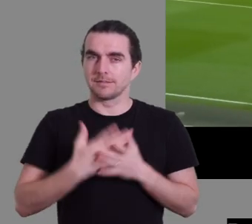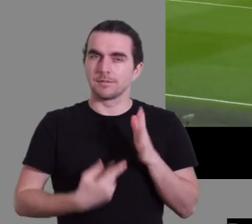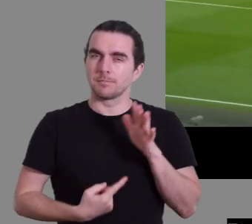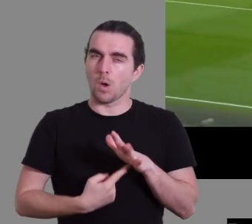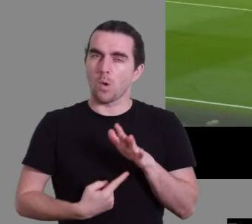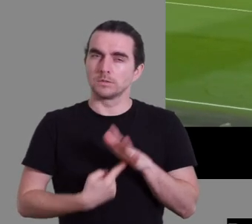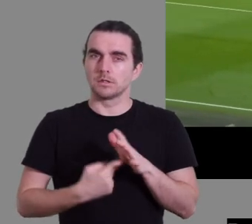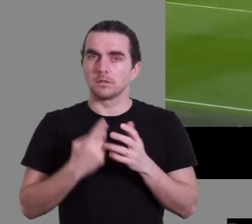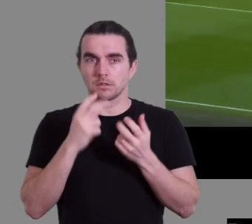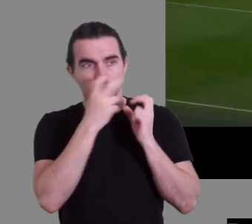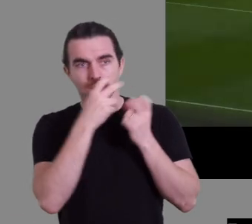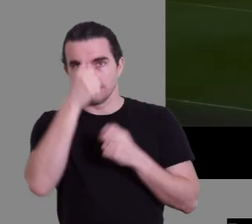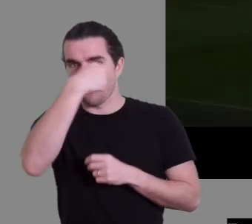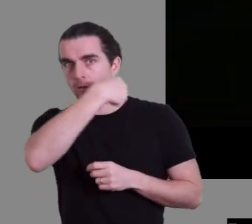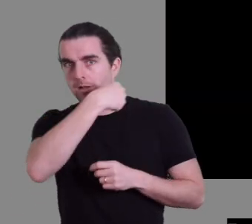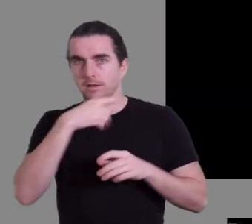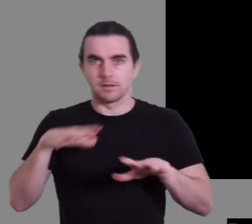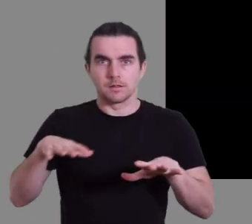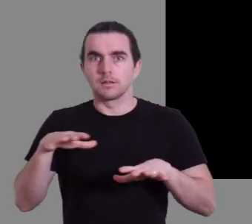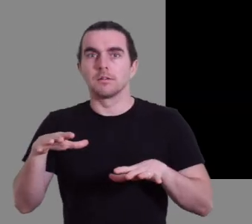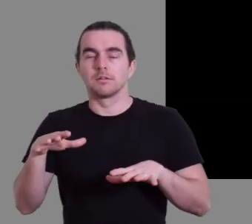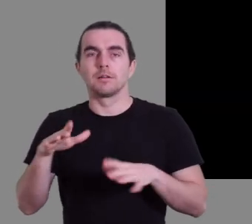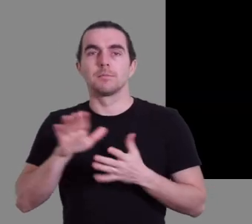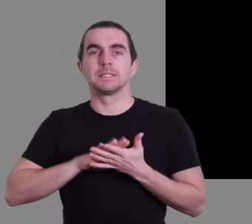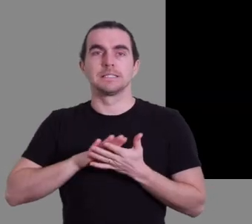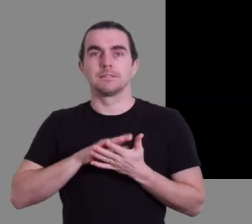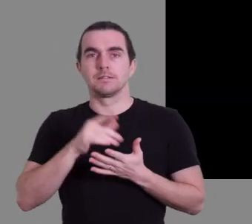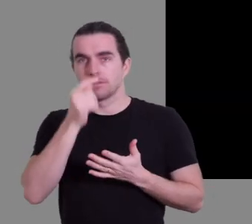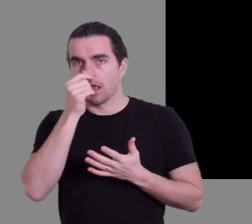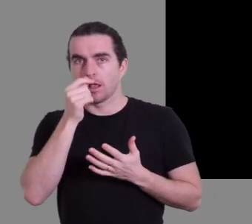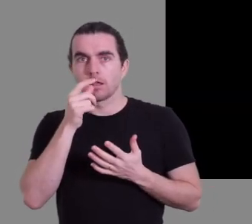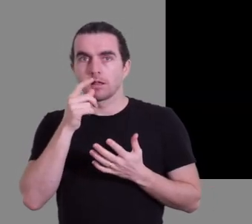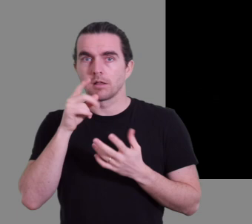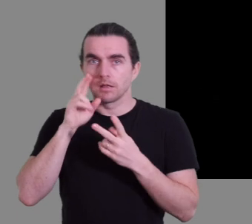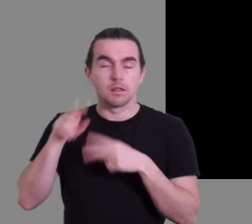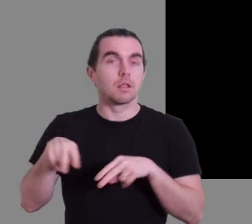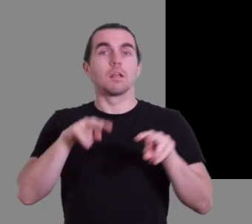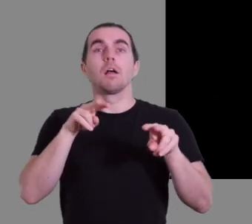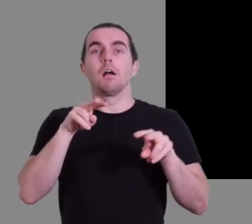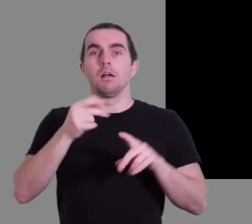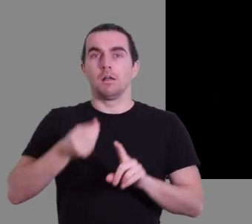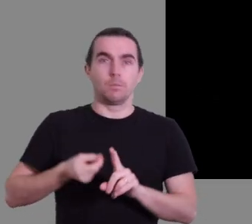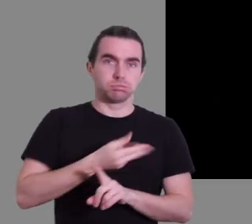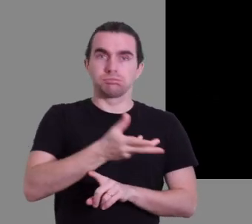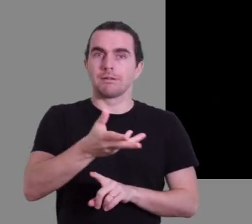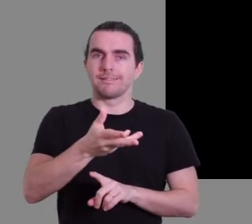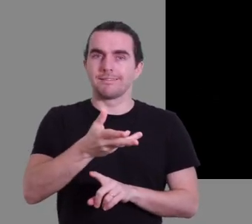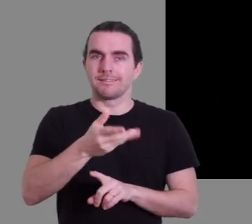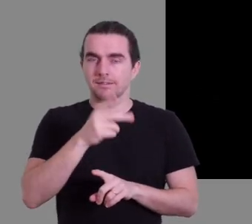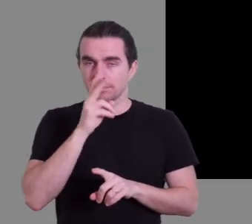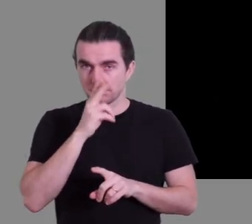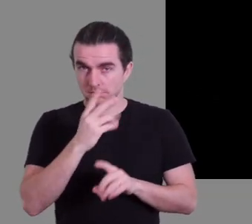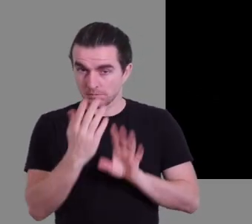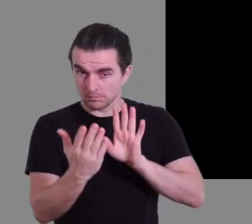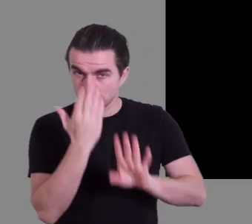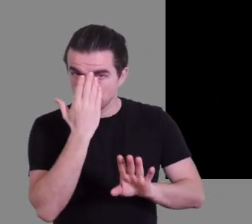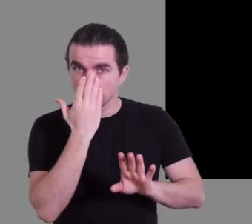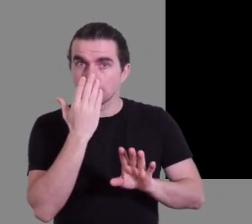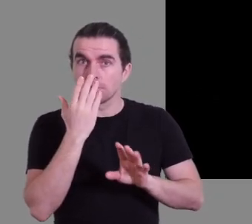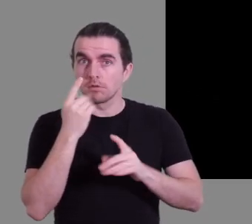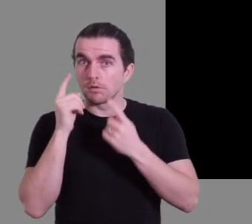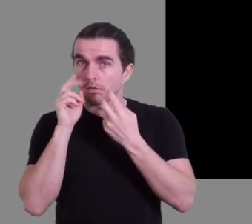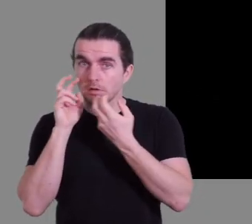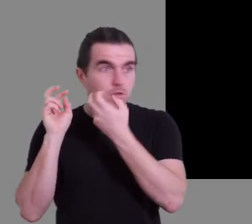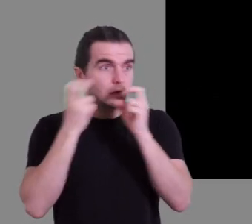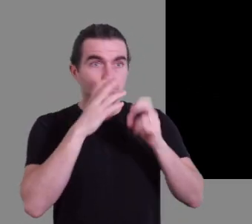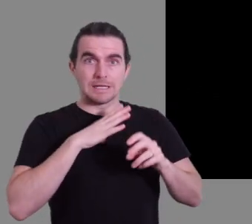he's side on with his importance. It allows him to look forward and back. Look at him closely here, zoomed in. And he's looked forward